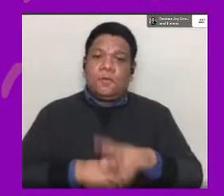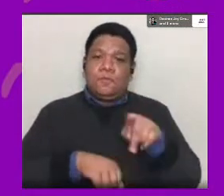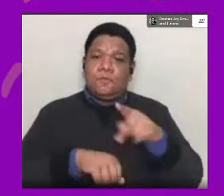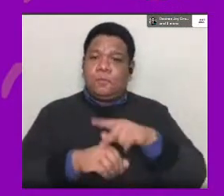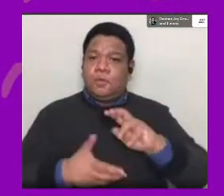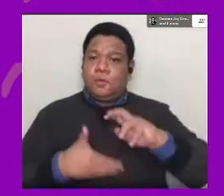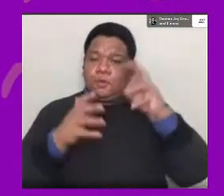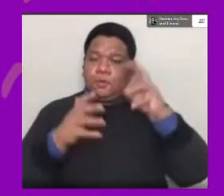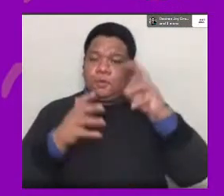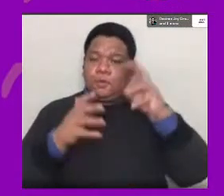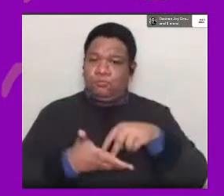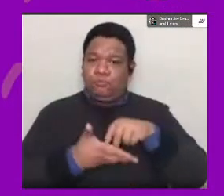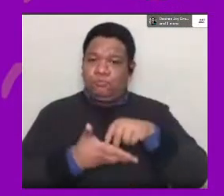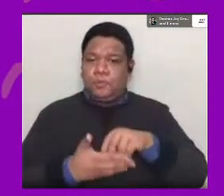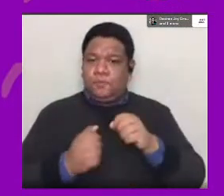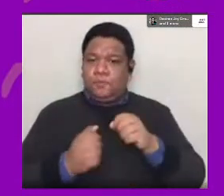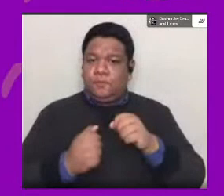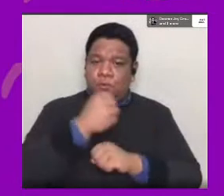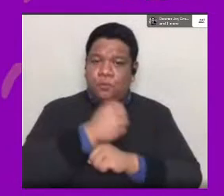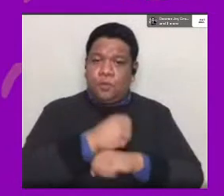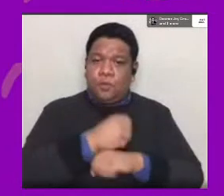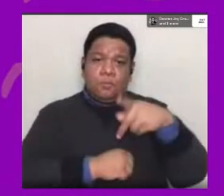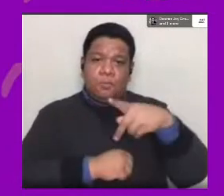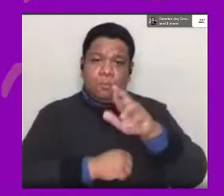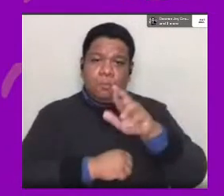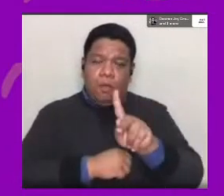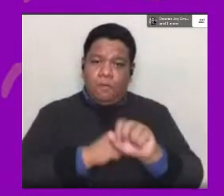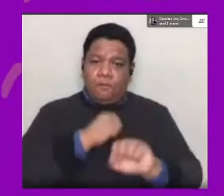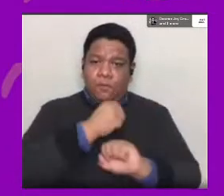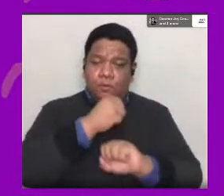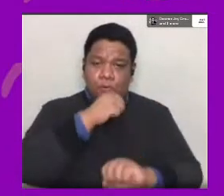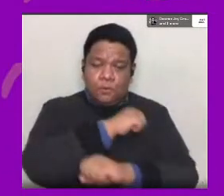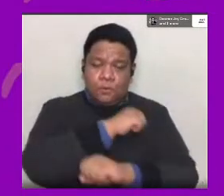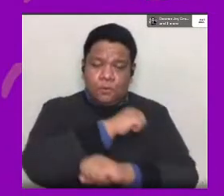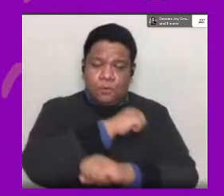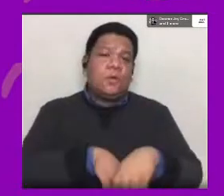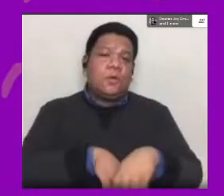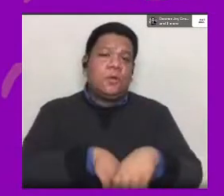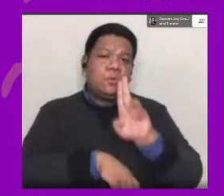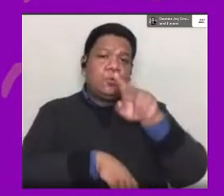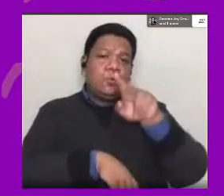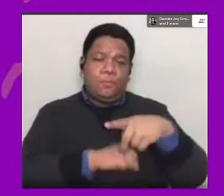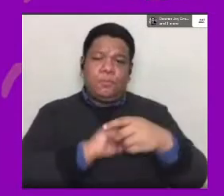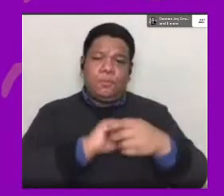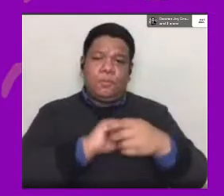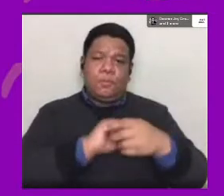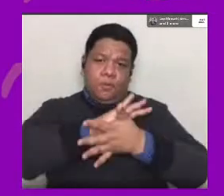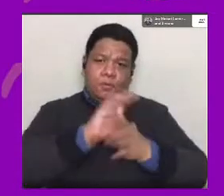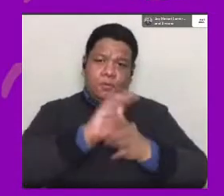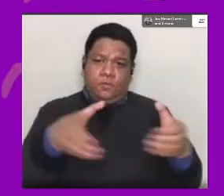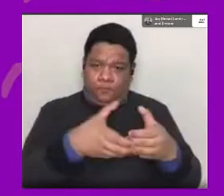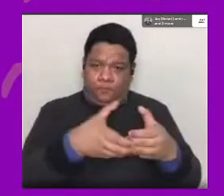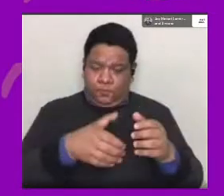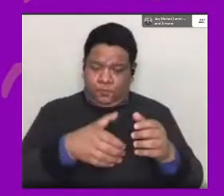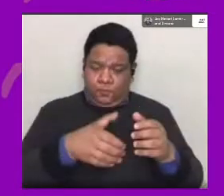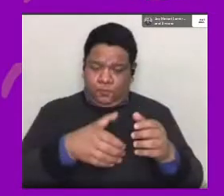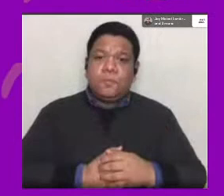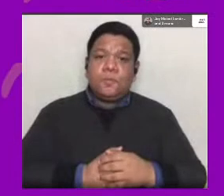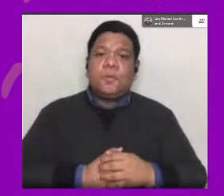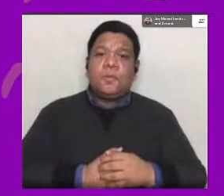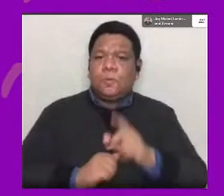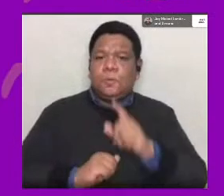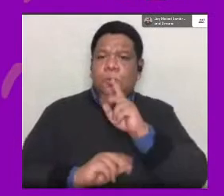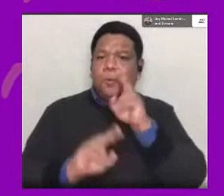Resilience Foundation, Spark Foundation, and the University of the Philippines COVID-19 Task Force. It is an honor for